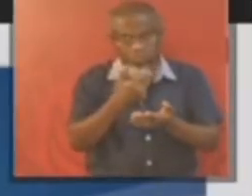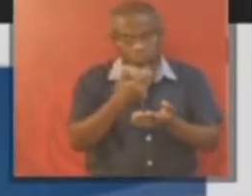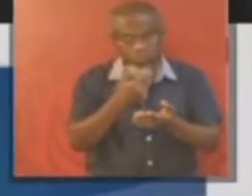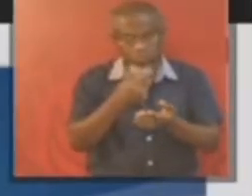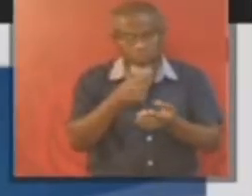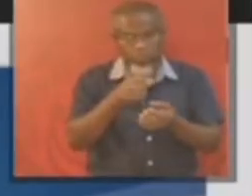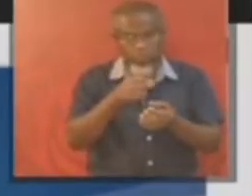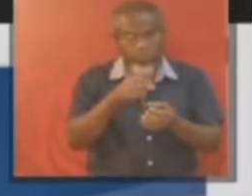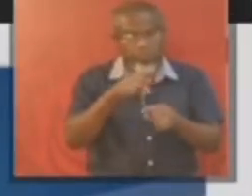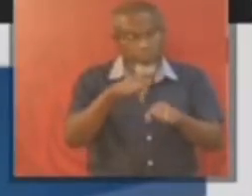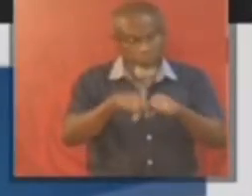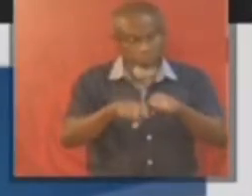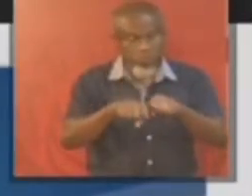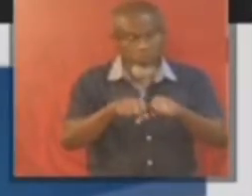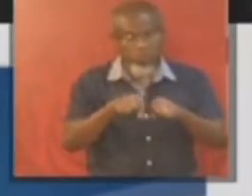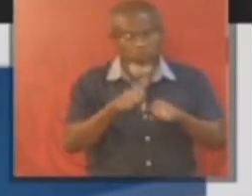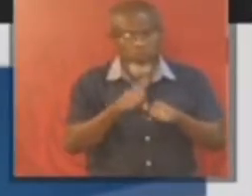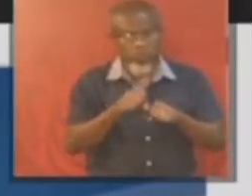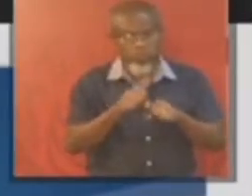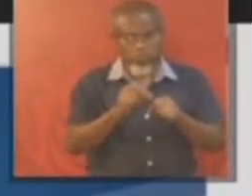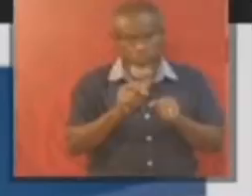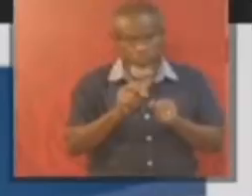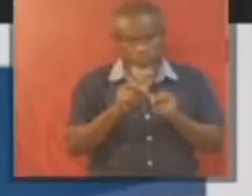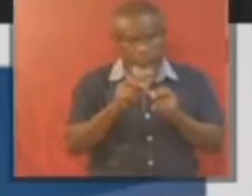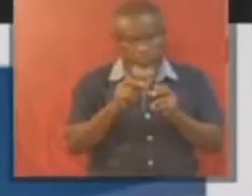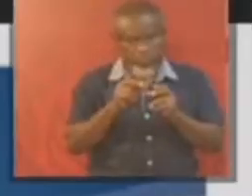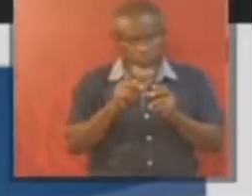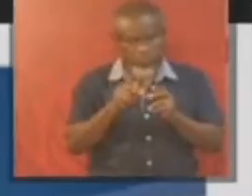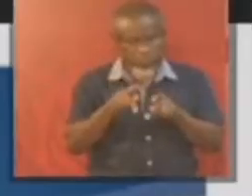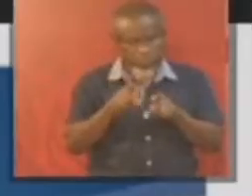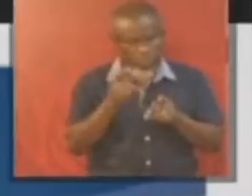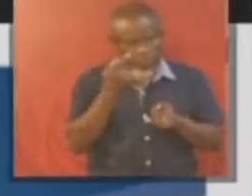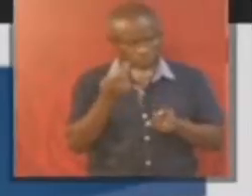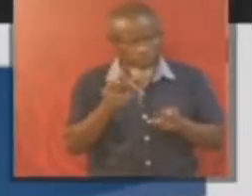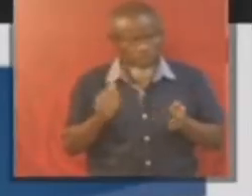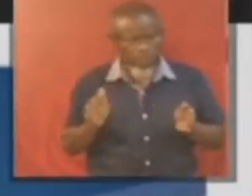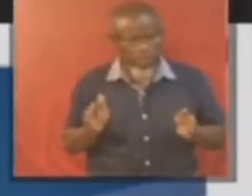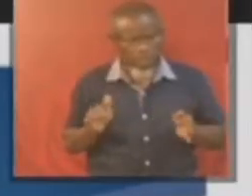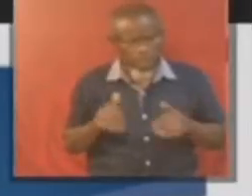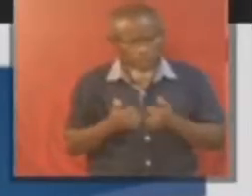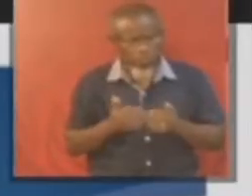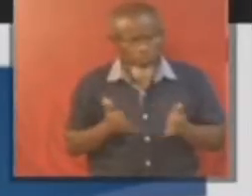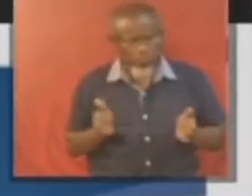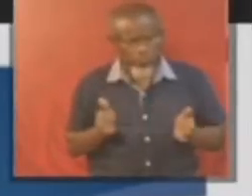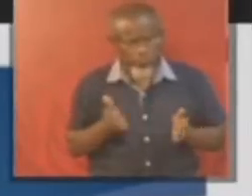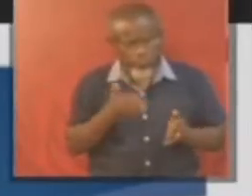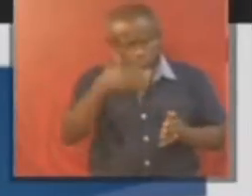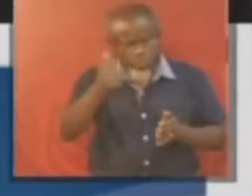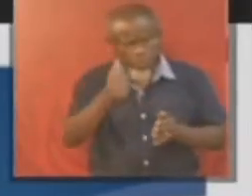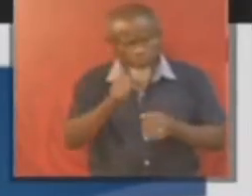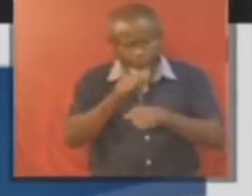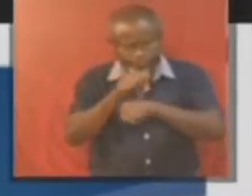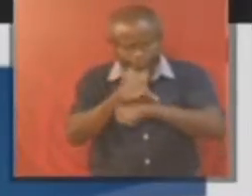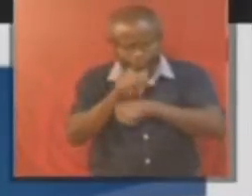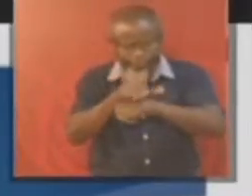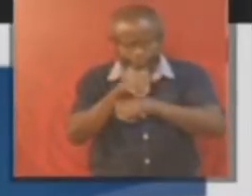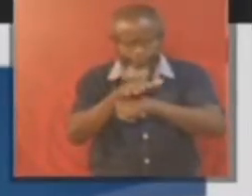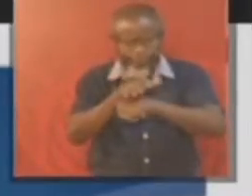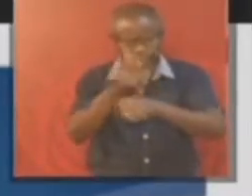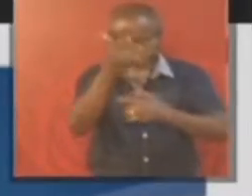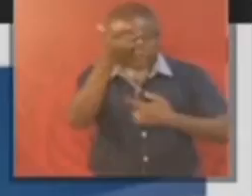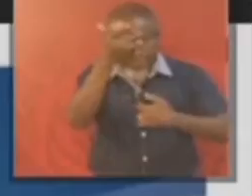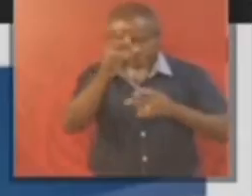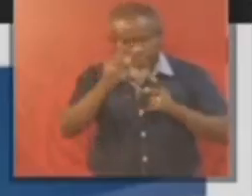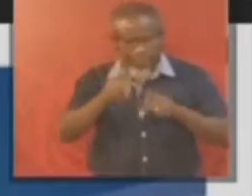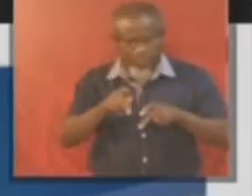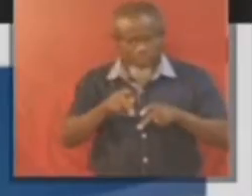and referring physician access, increased patient engagement, and better patient quality and